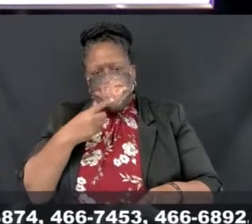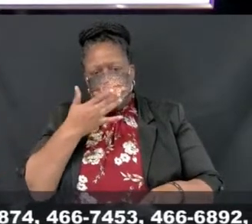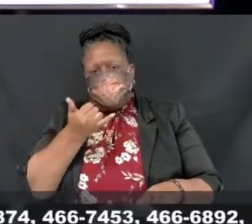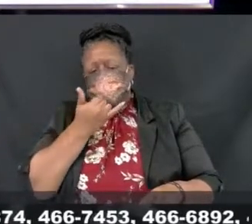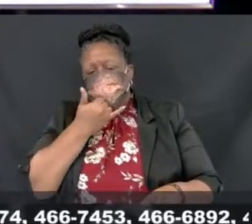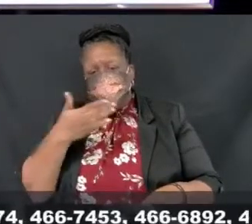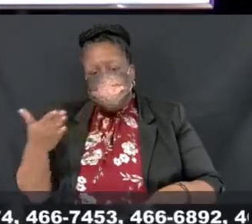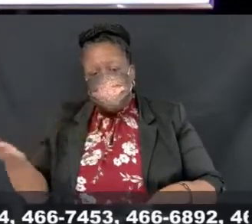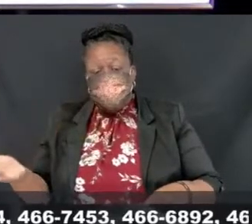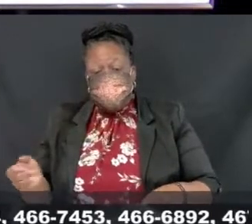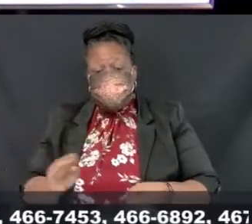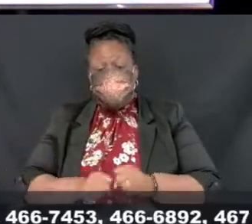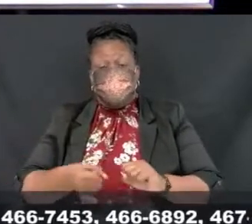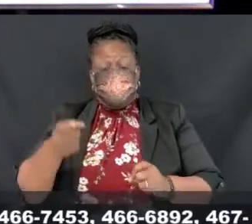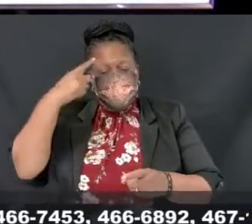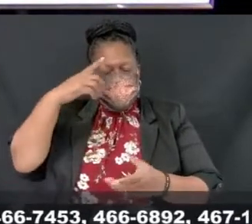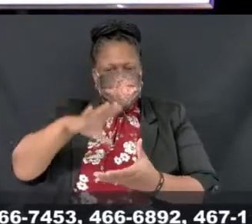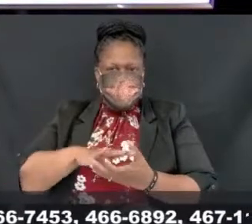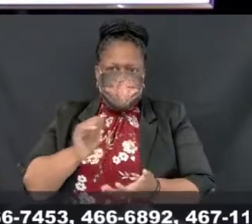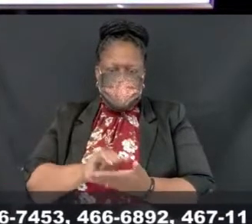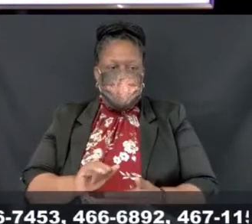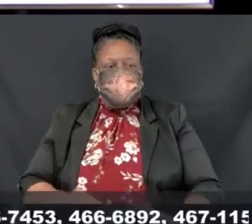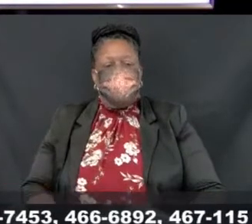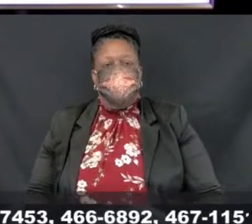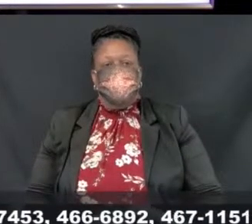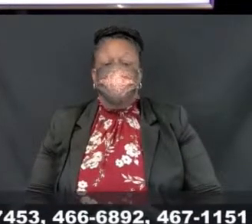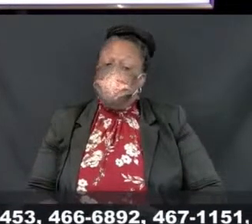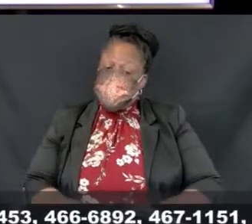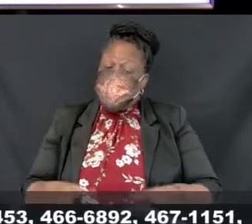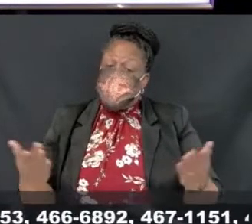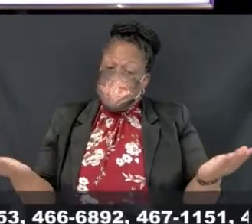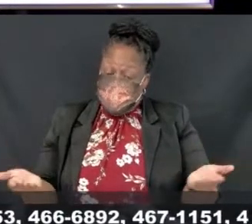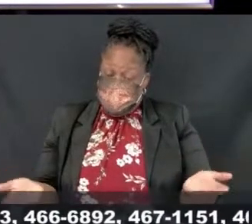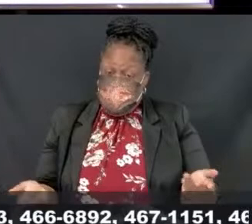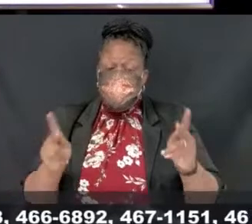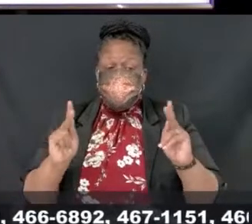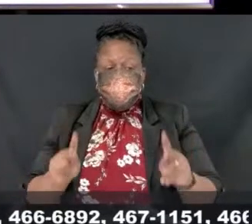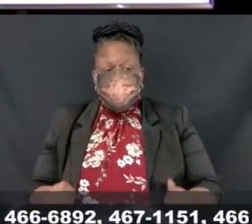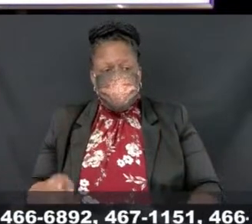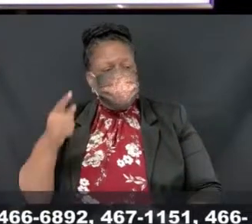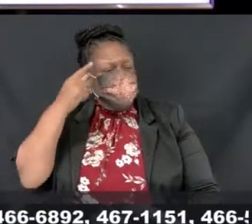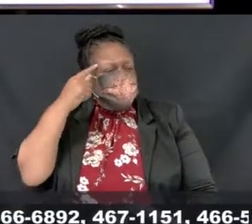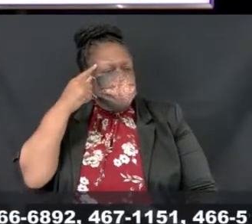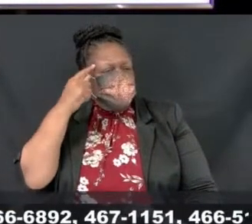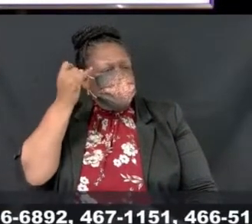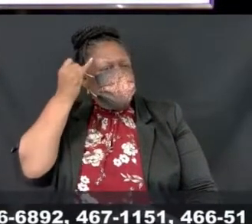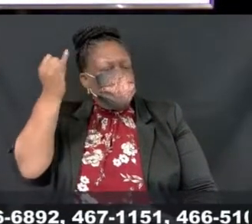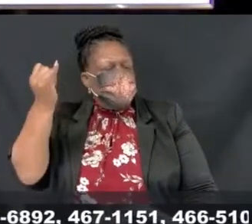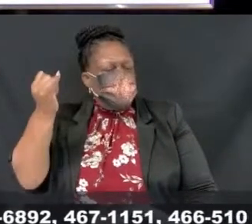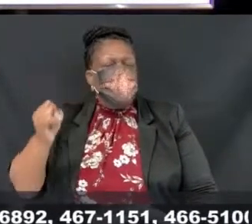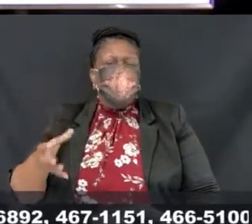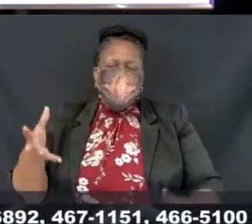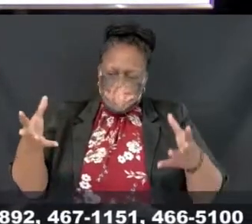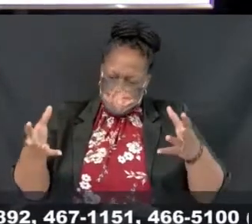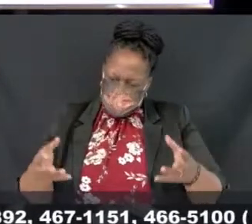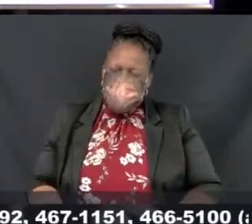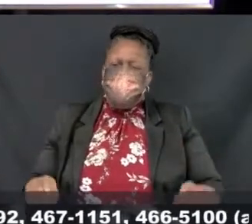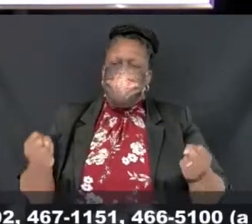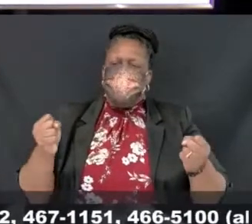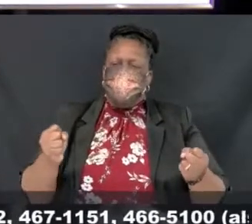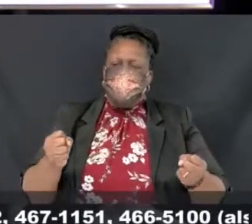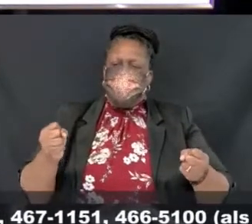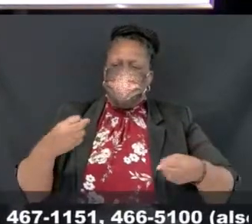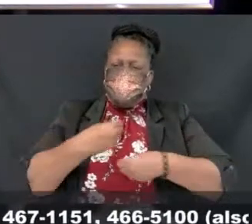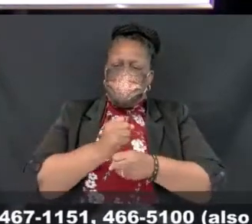vaccinated. Our people had confidence in the policy makers deciding on the rollout, starting with our Prime Minister, the two